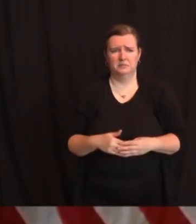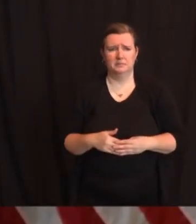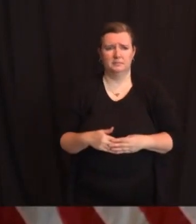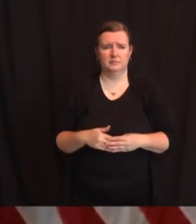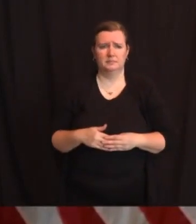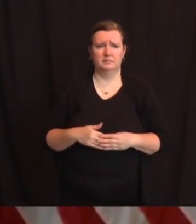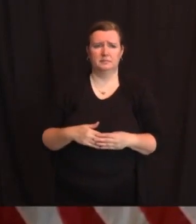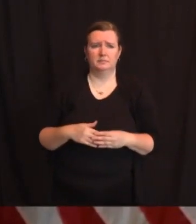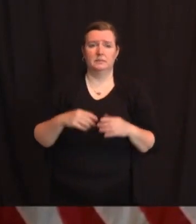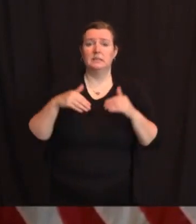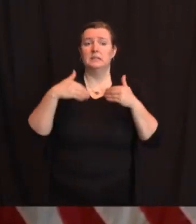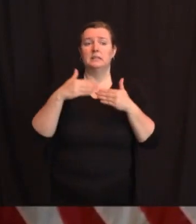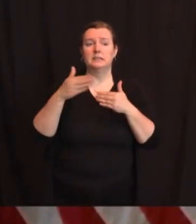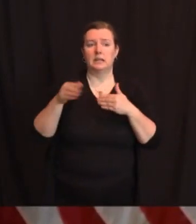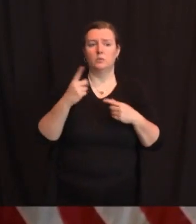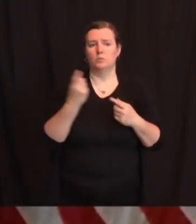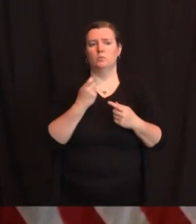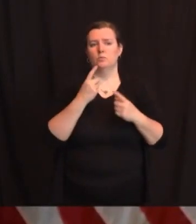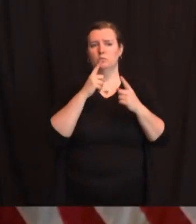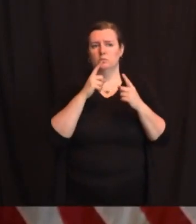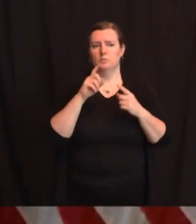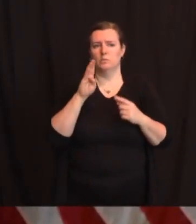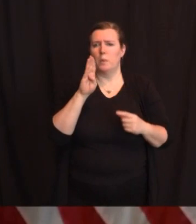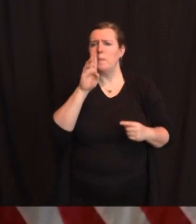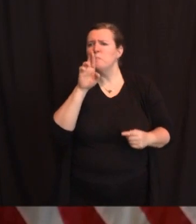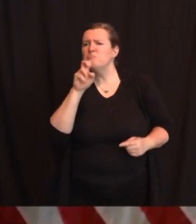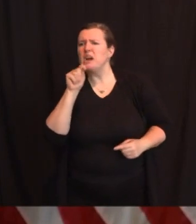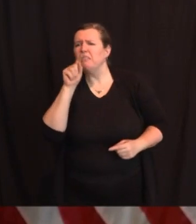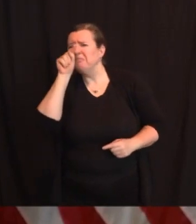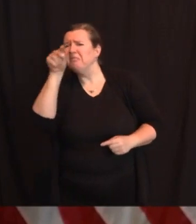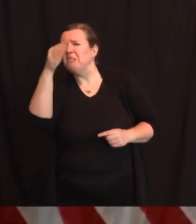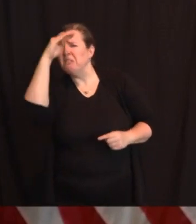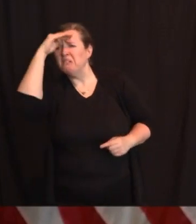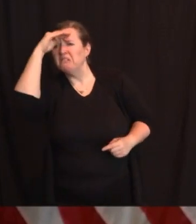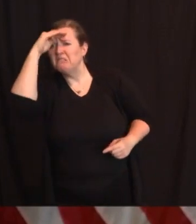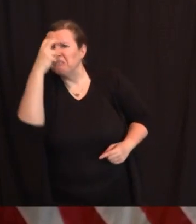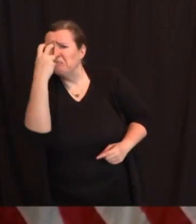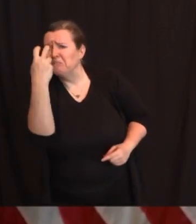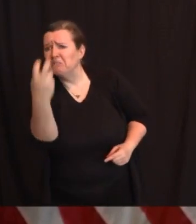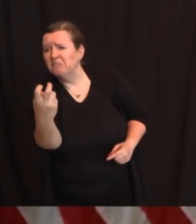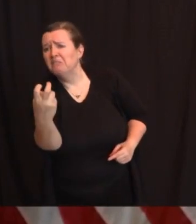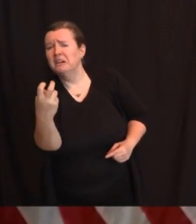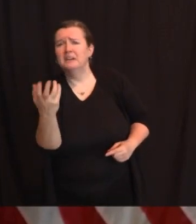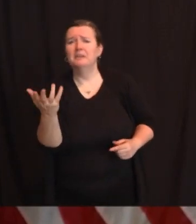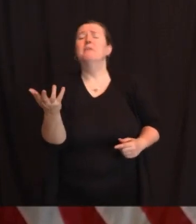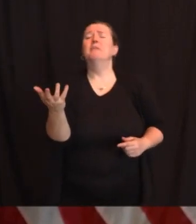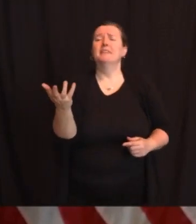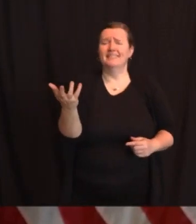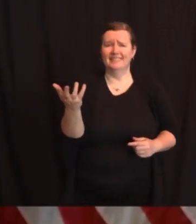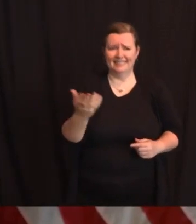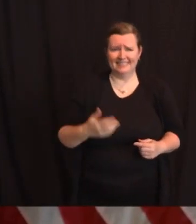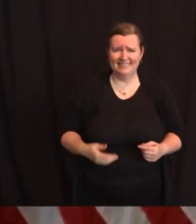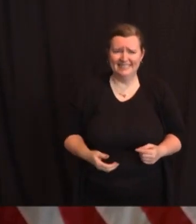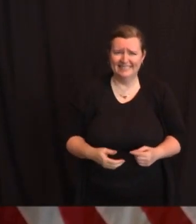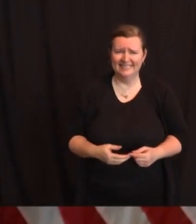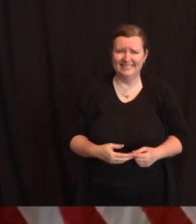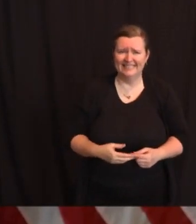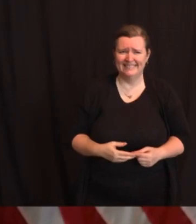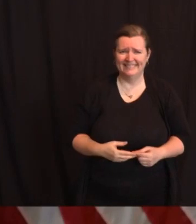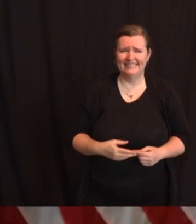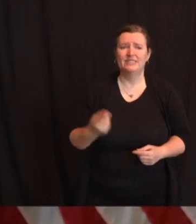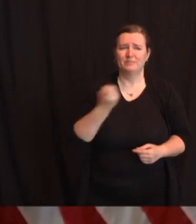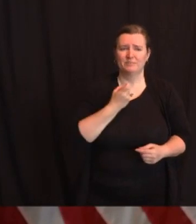I hope you're not making a statement, but please fire away. Thank you. Do you think recreational fishing charter boats should be allowed to operate before May